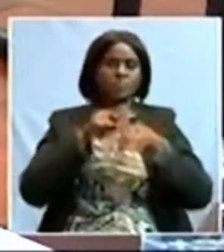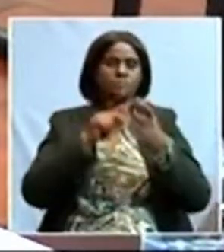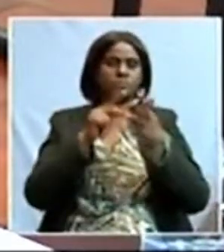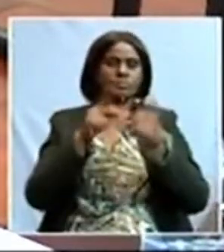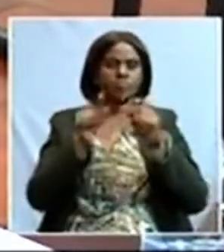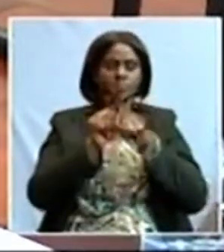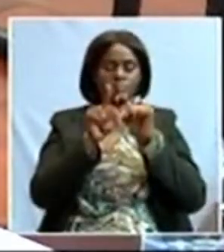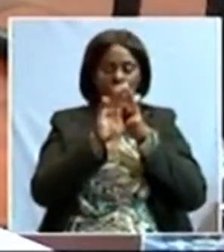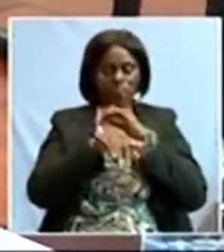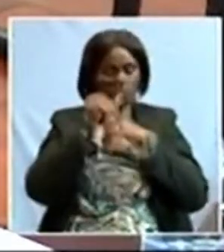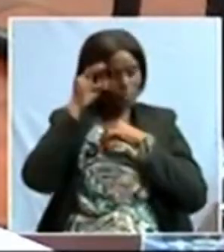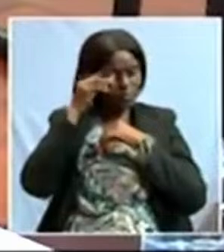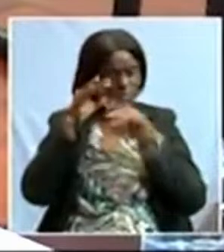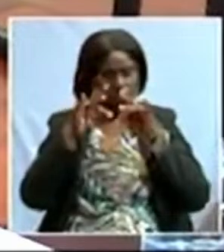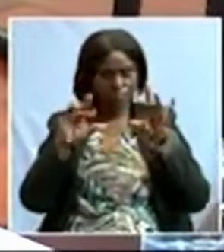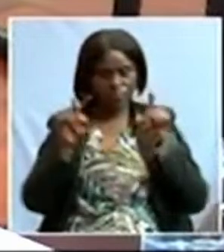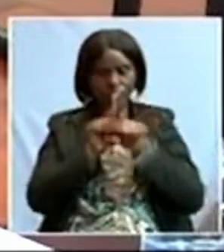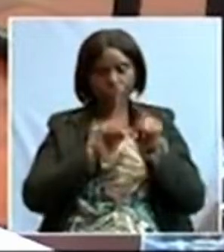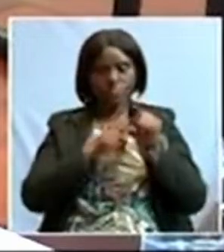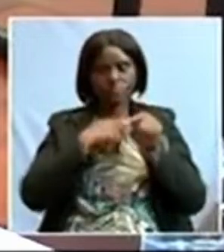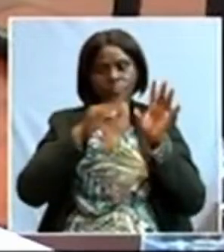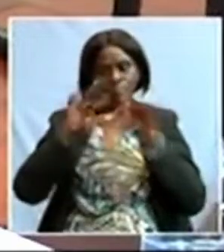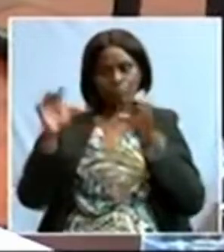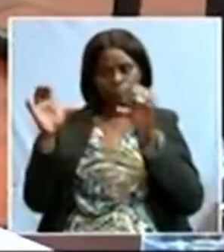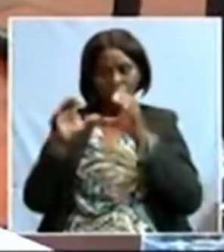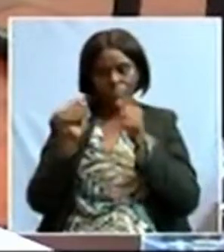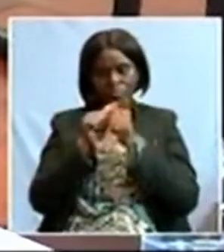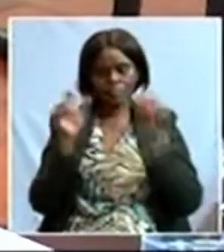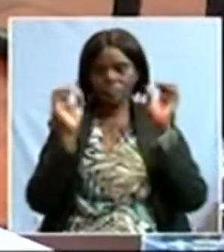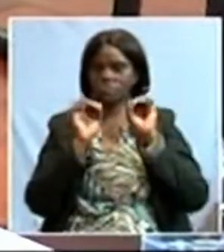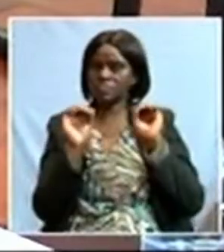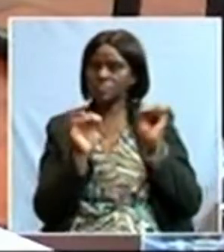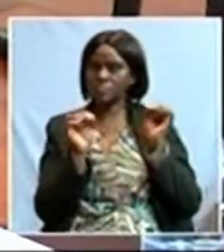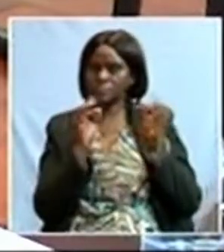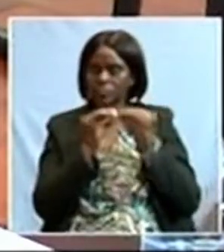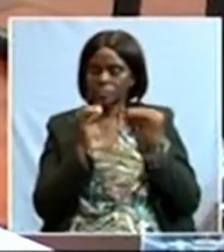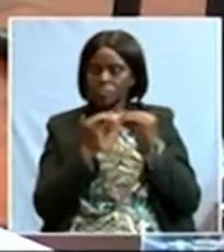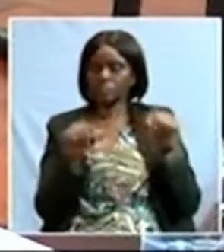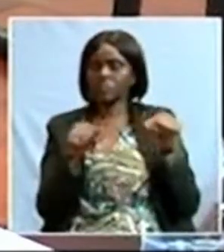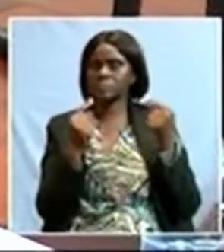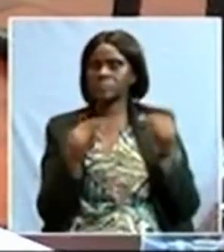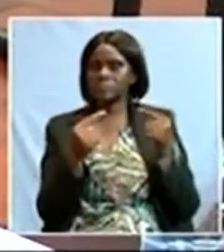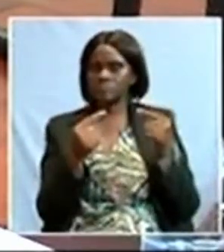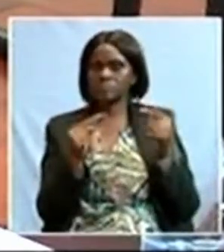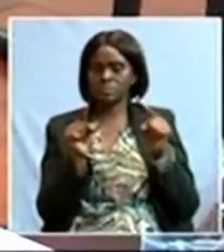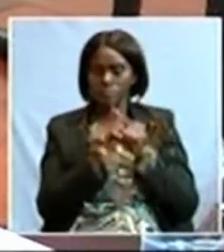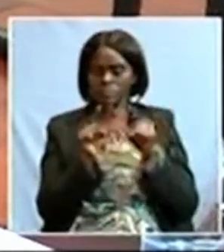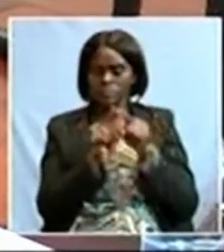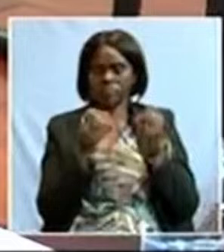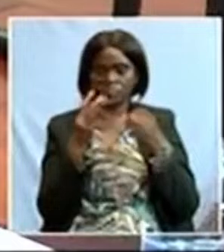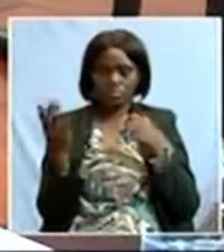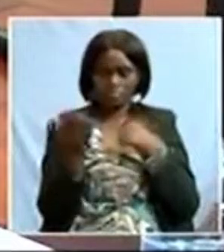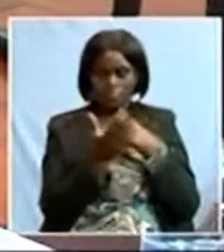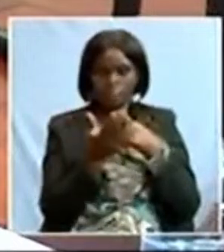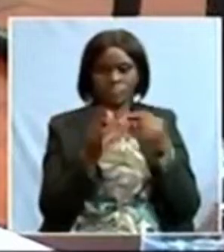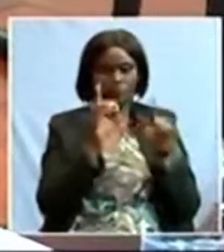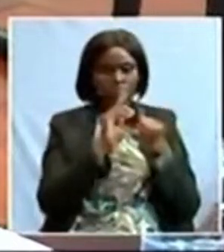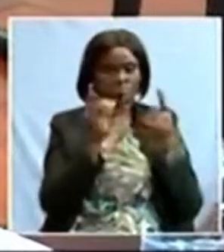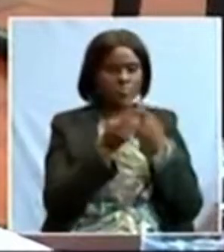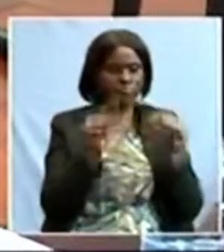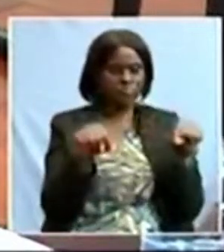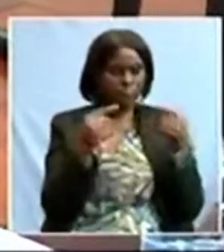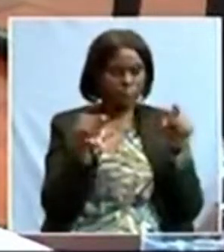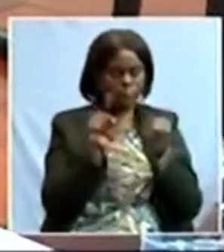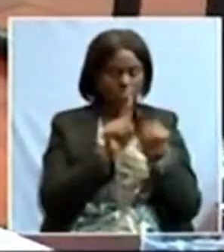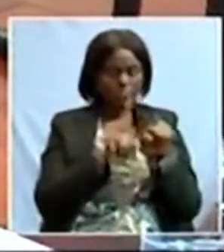and the Ministry of Lands, has left the council with almost 0 disputes, as most of the disputes